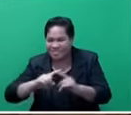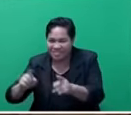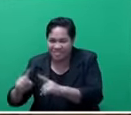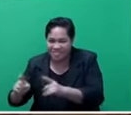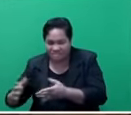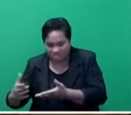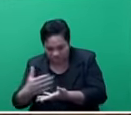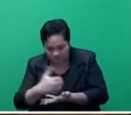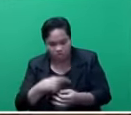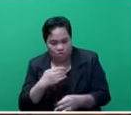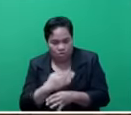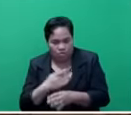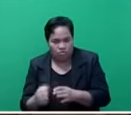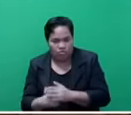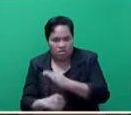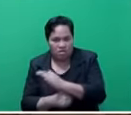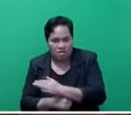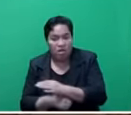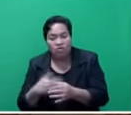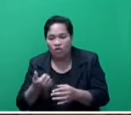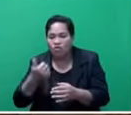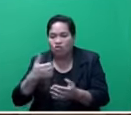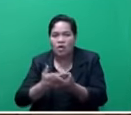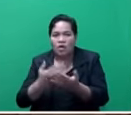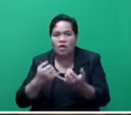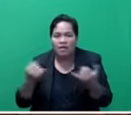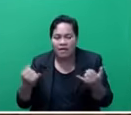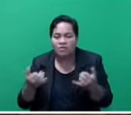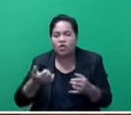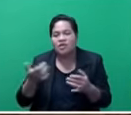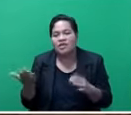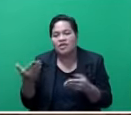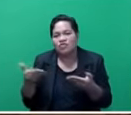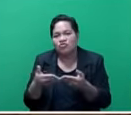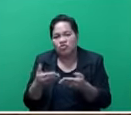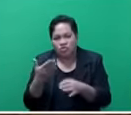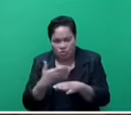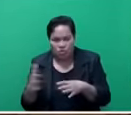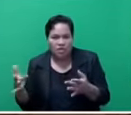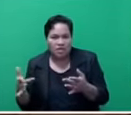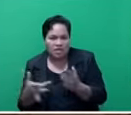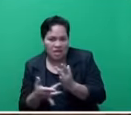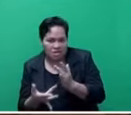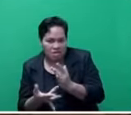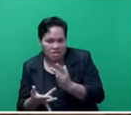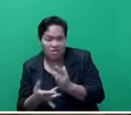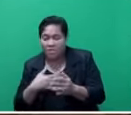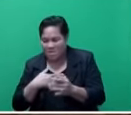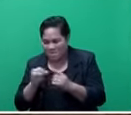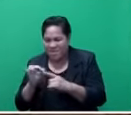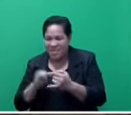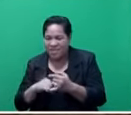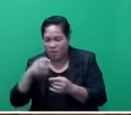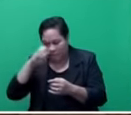arrears of revenue. This includes the digitization of our records. So they're introducing new technology, which is what we expect from a Permanent Secretary. We expect them to